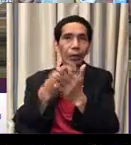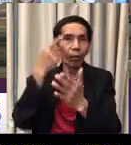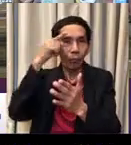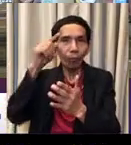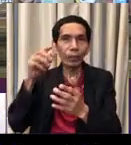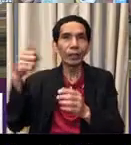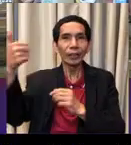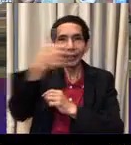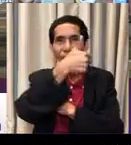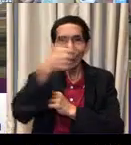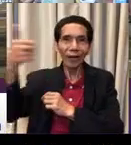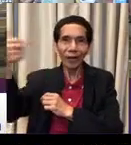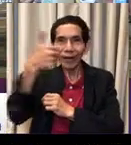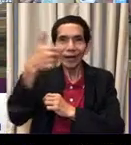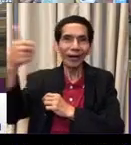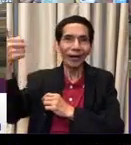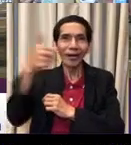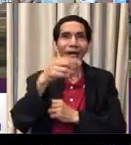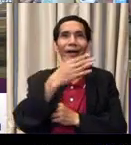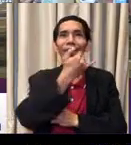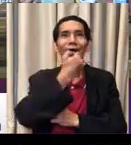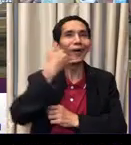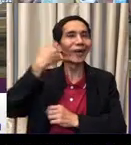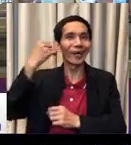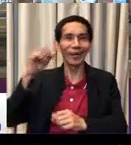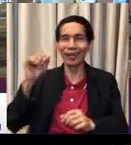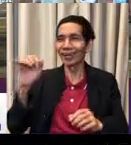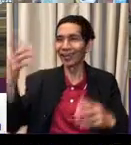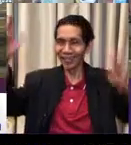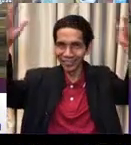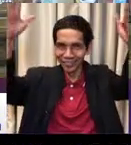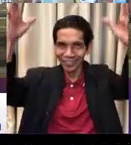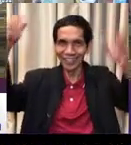the transportation allowance of Brother Jess.